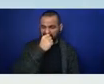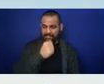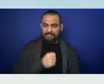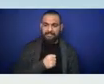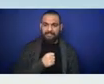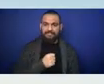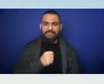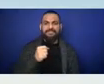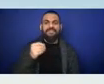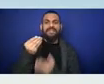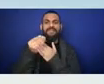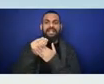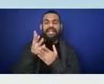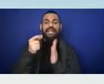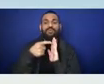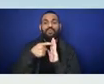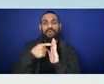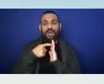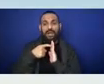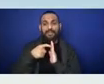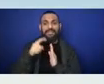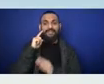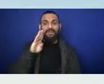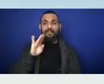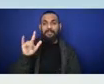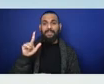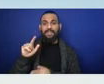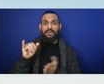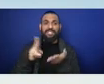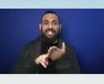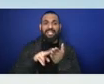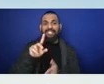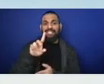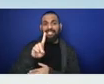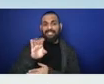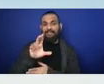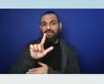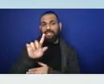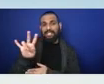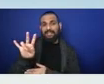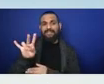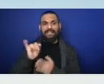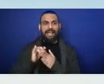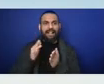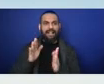applying. That would be the main changes, but not the